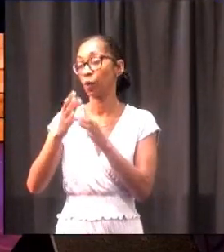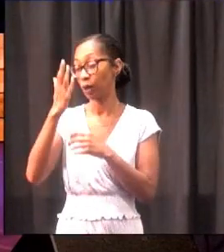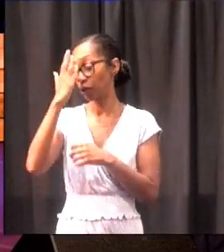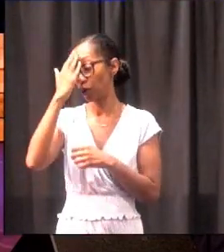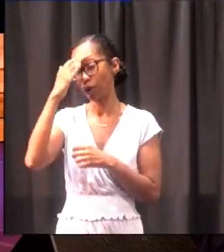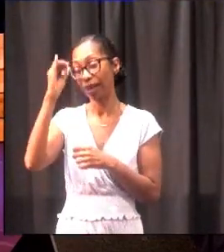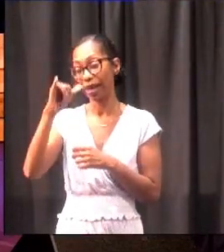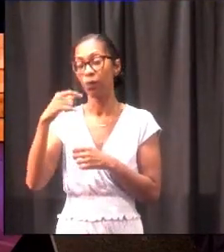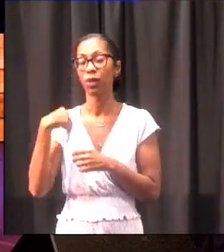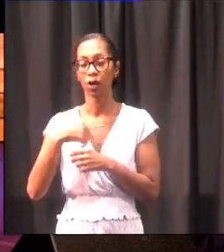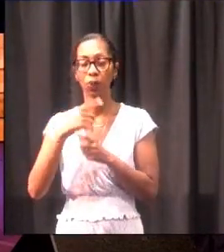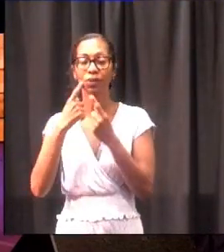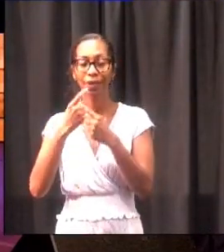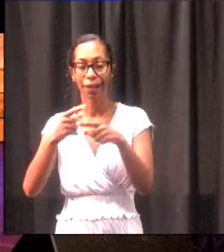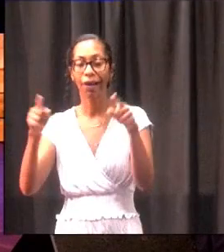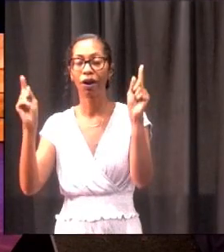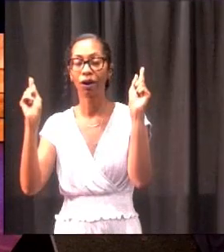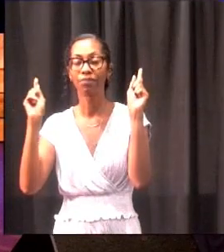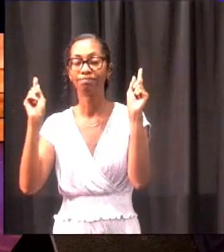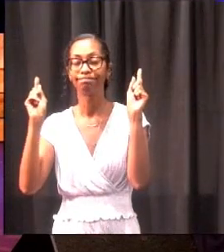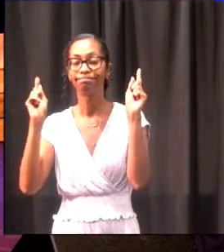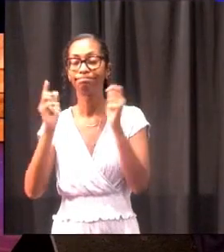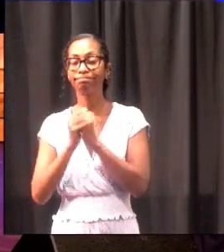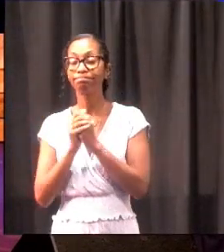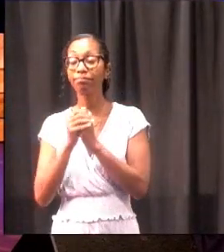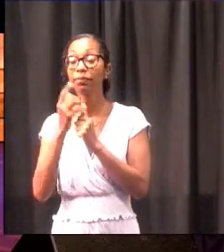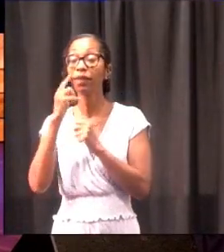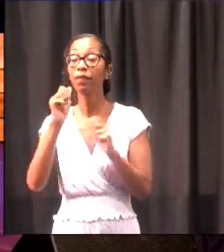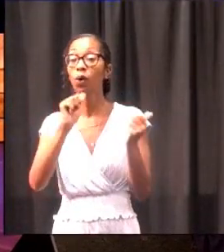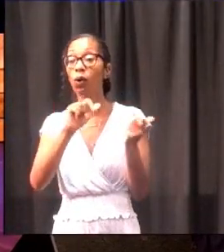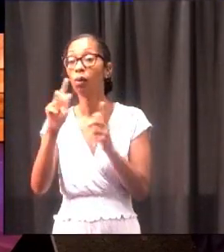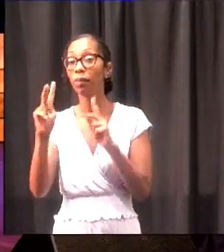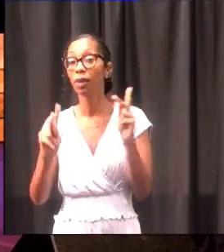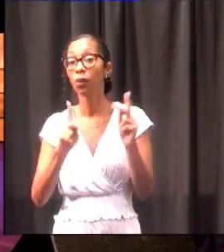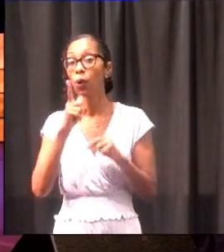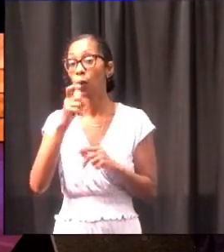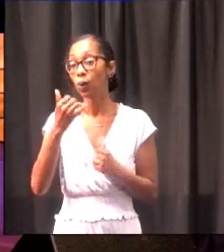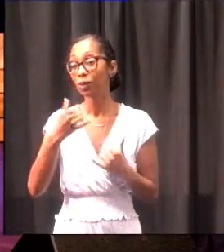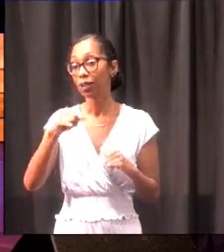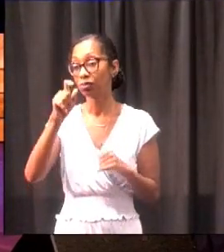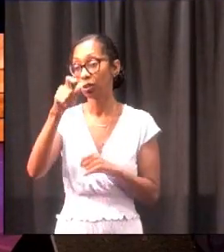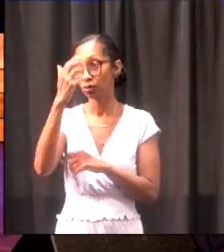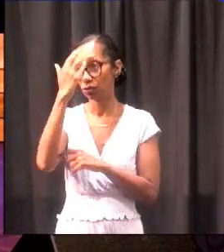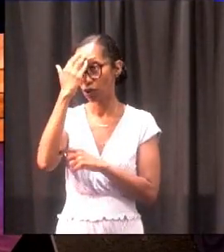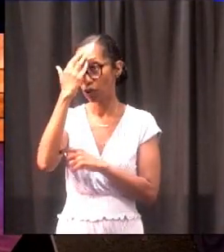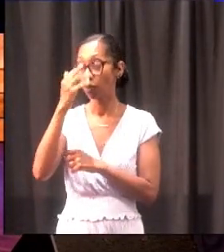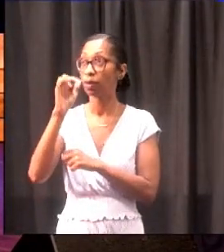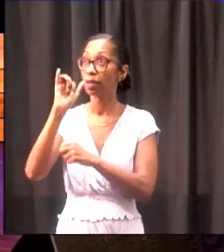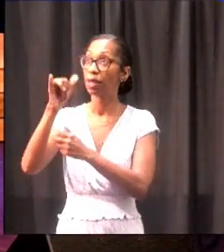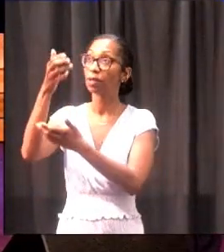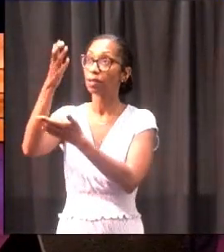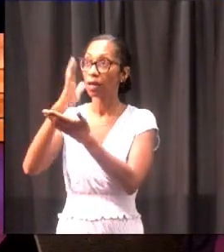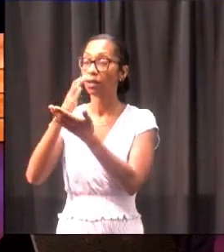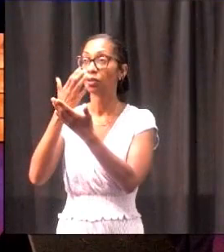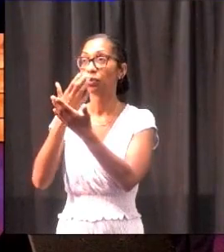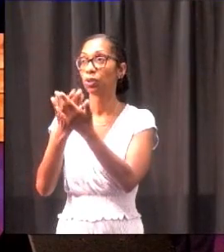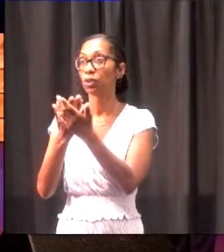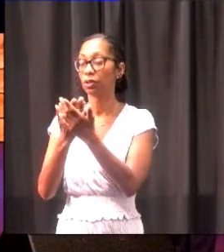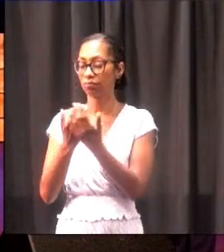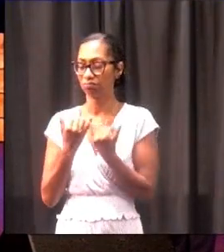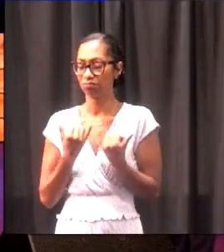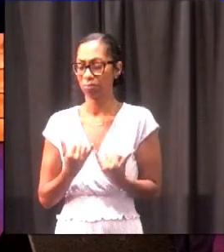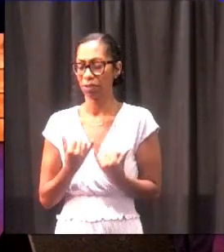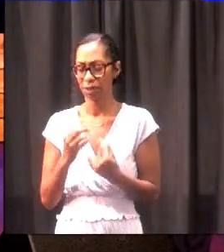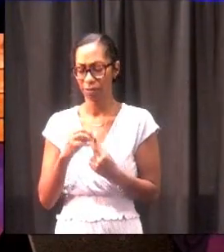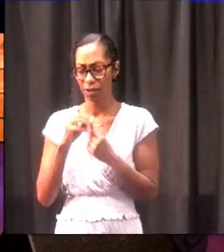it. We would declare it amongst those who need to hear how good you have been to us, especially in this